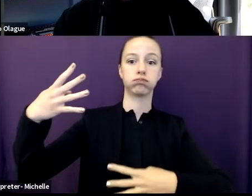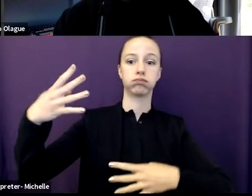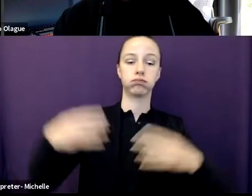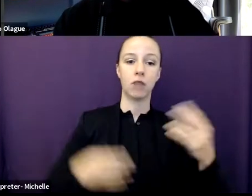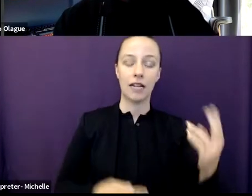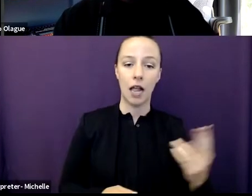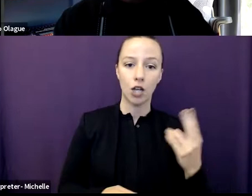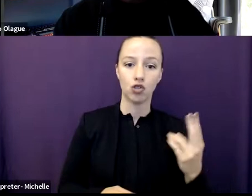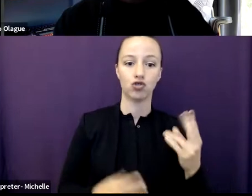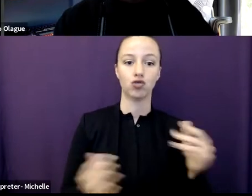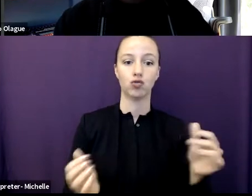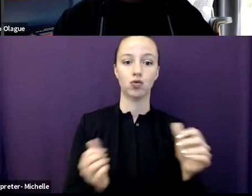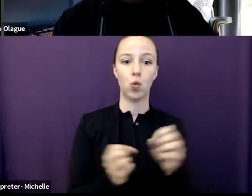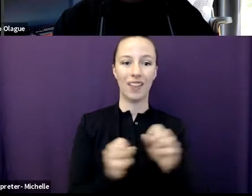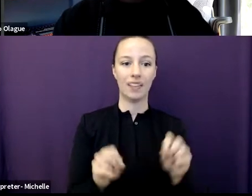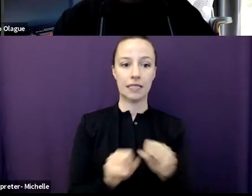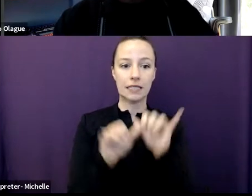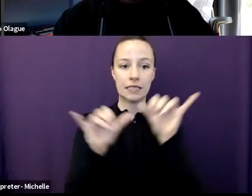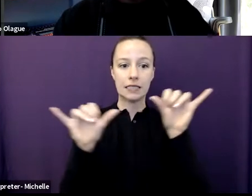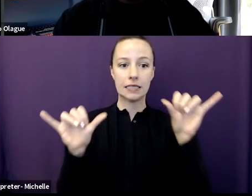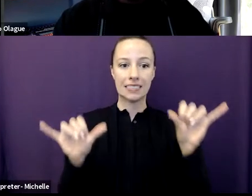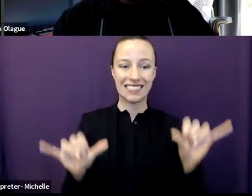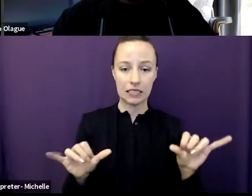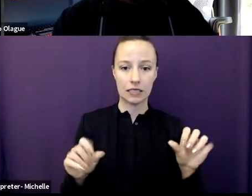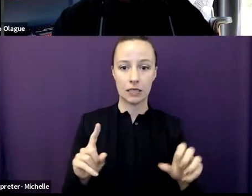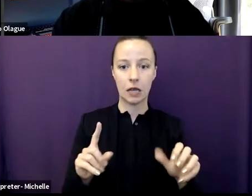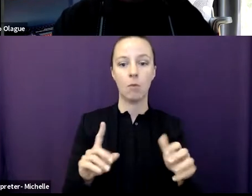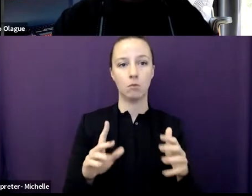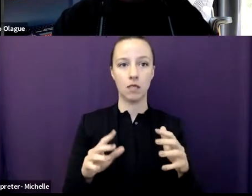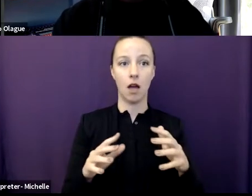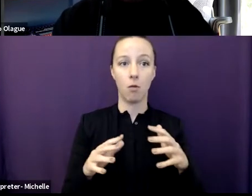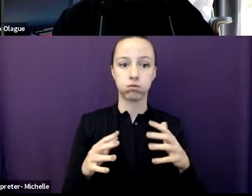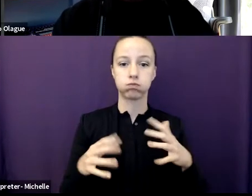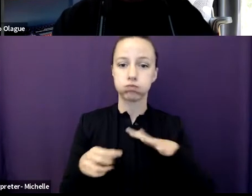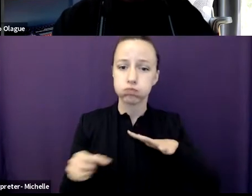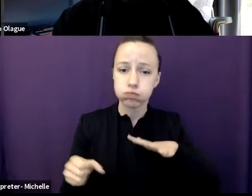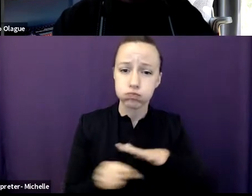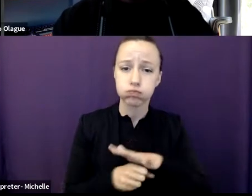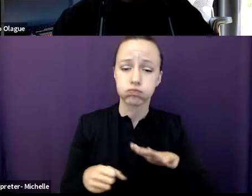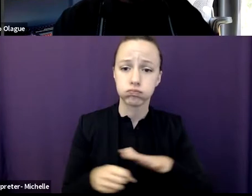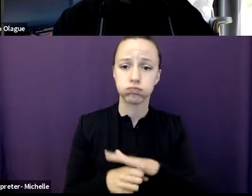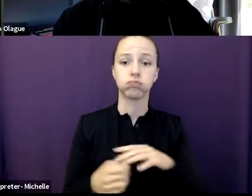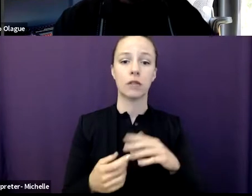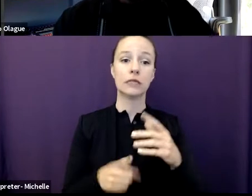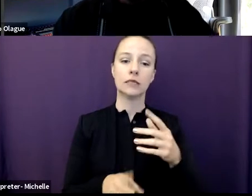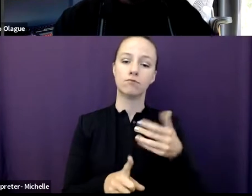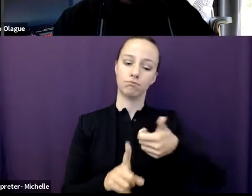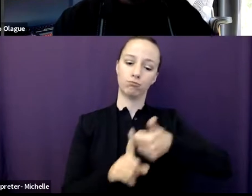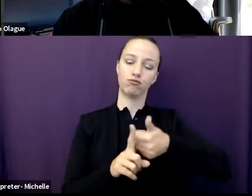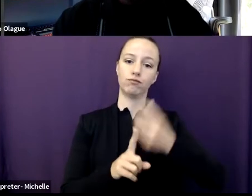history with systems impacted and having gone through particular barriers in